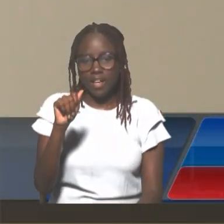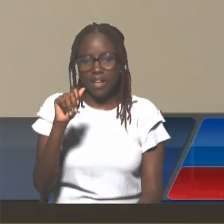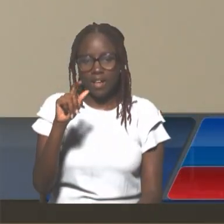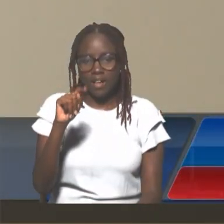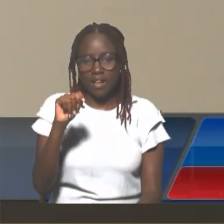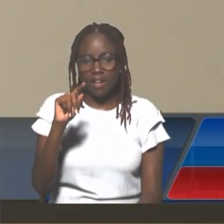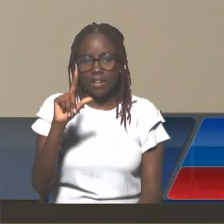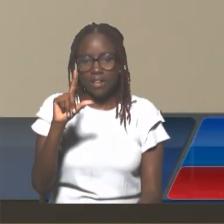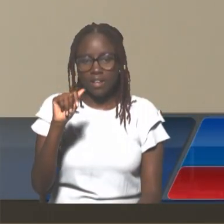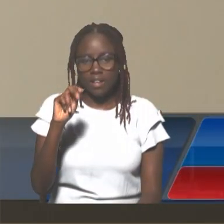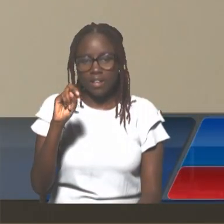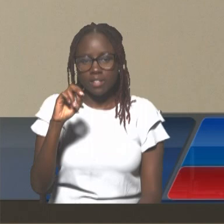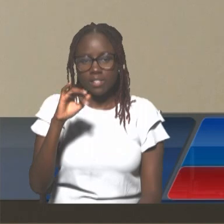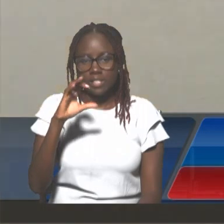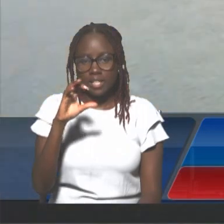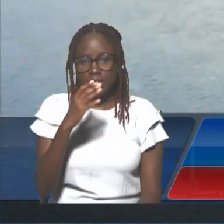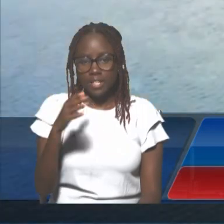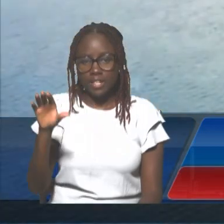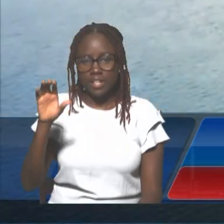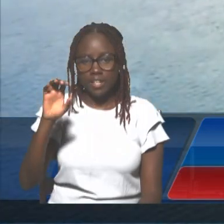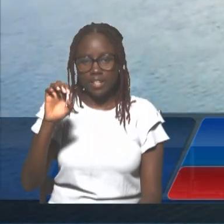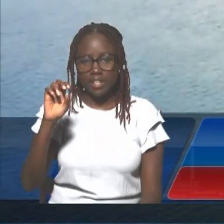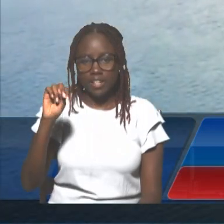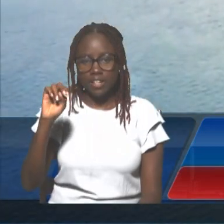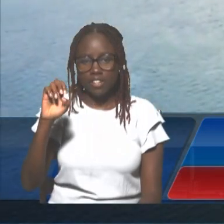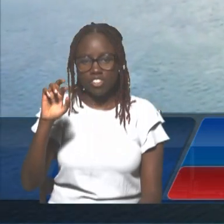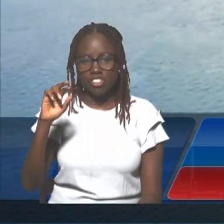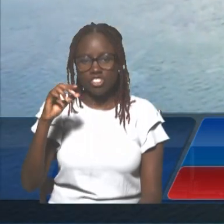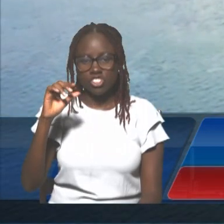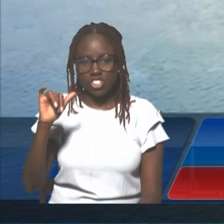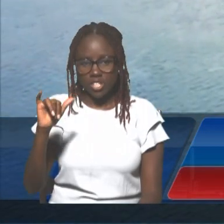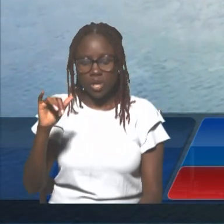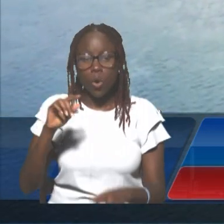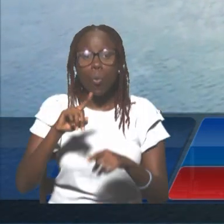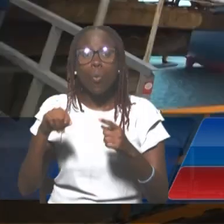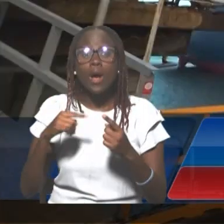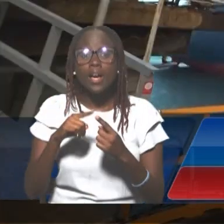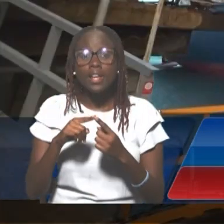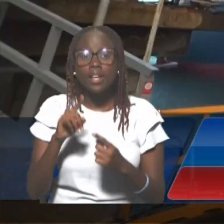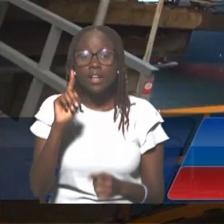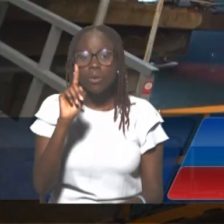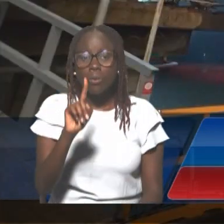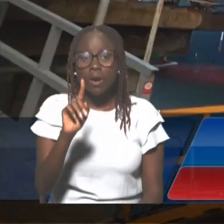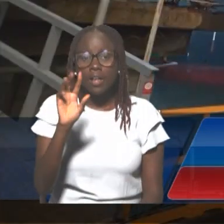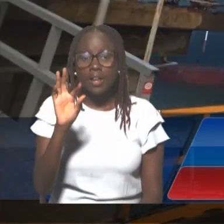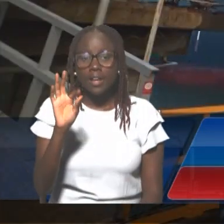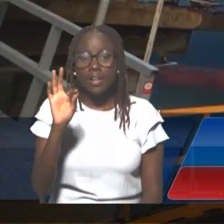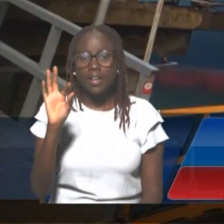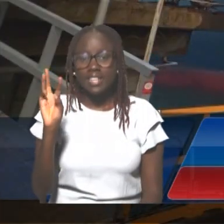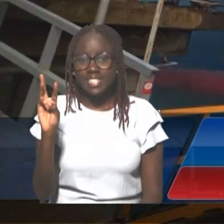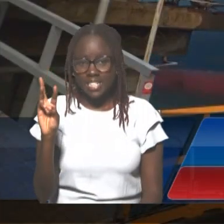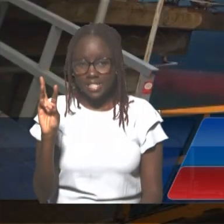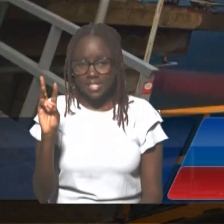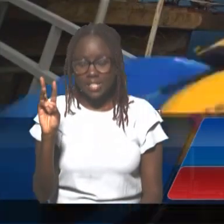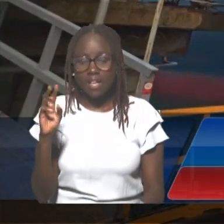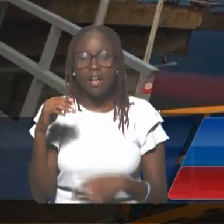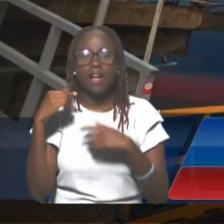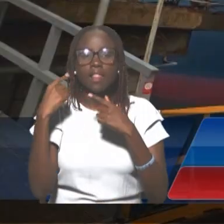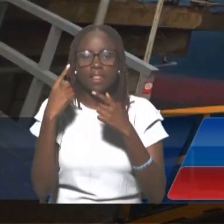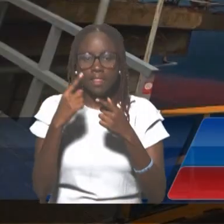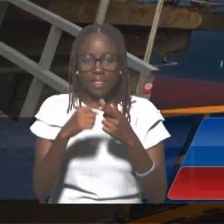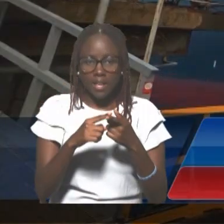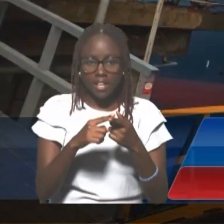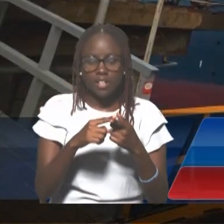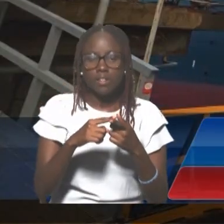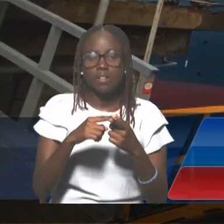economy started off in 1996 with Atlantic. I'm starting it from that point. It would have moved to a point such as B with the gas